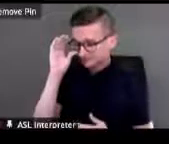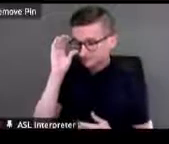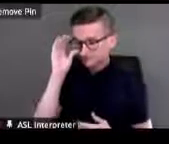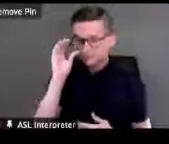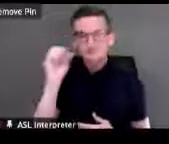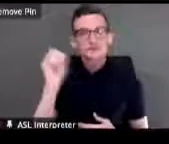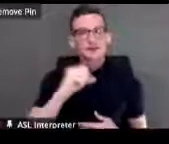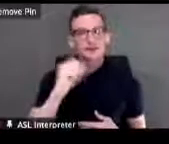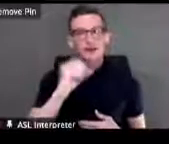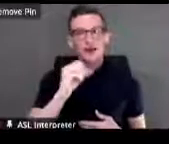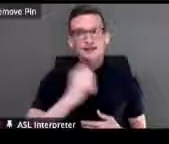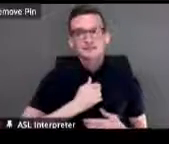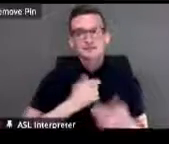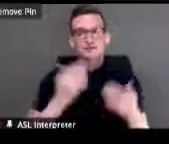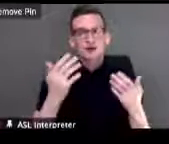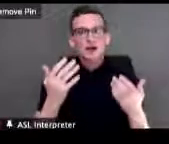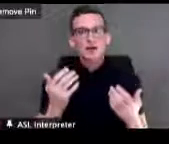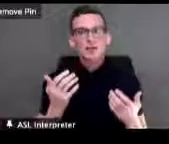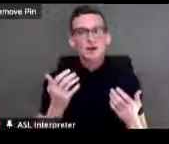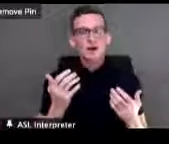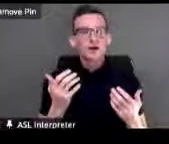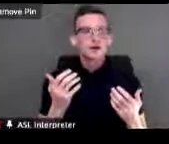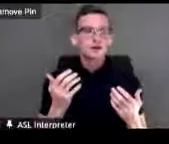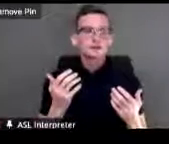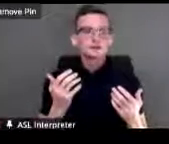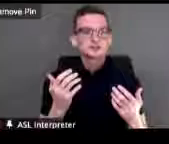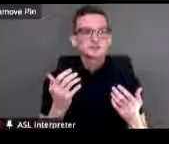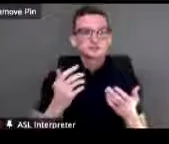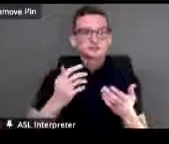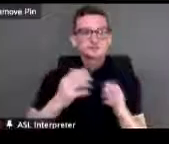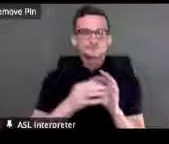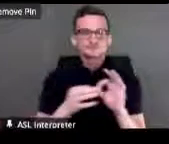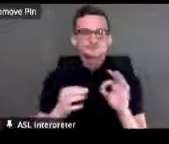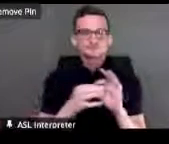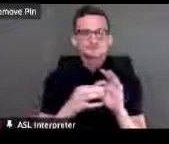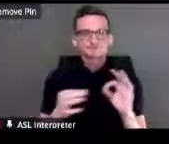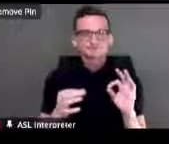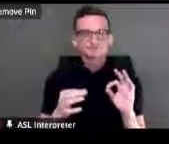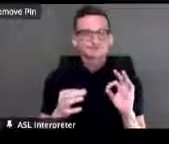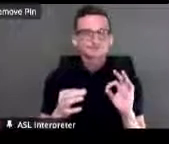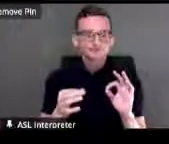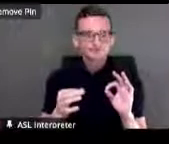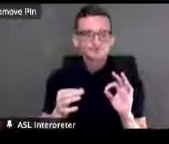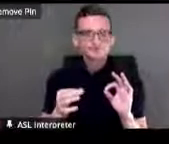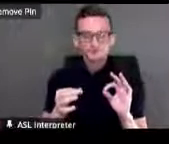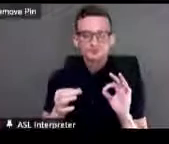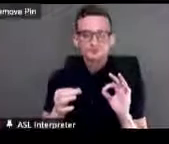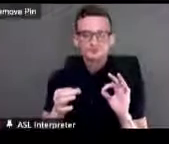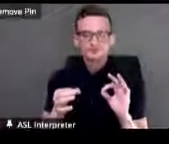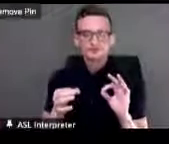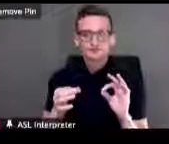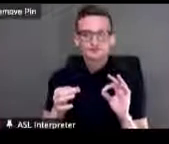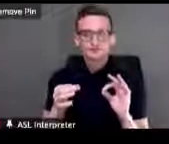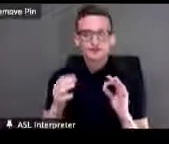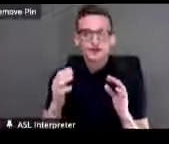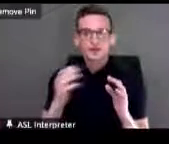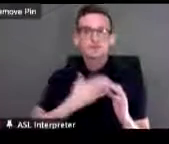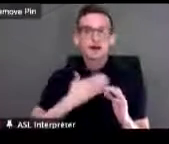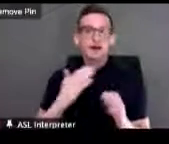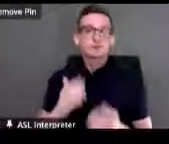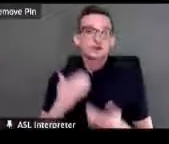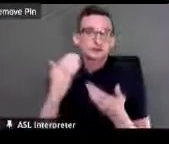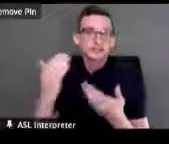Yes, so I wanted to discuss that the recommendation that I would